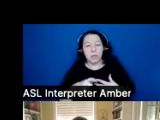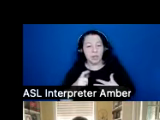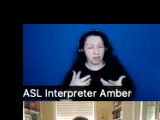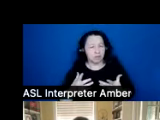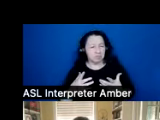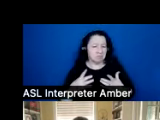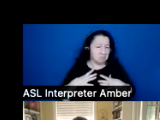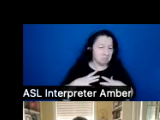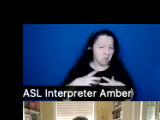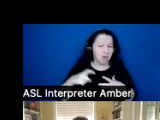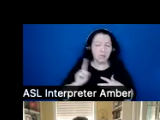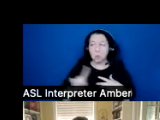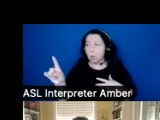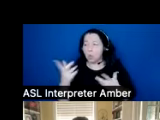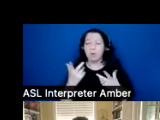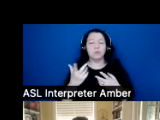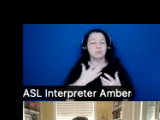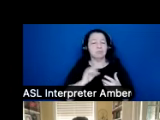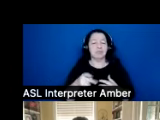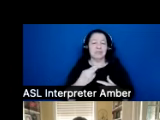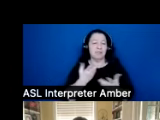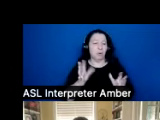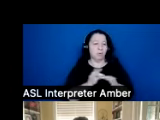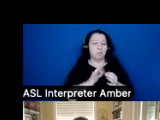yourself, whatever that space looks like for you.